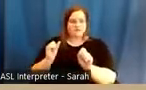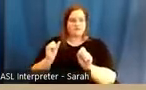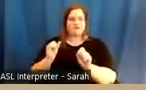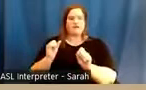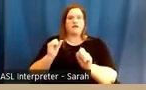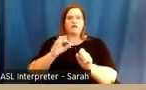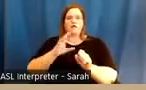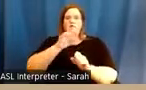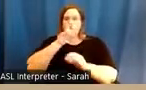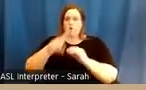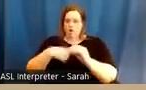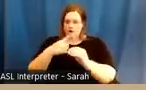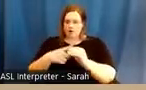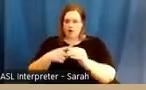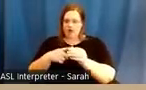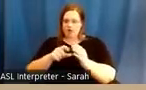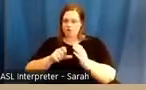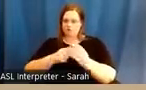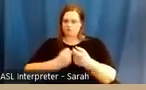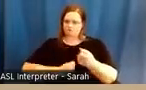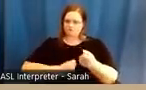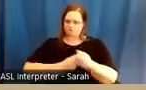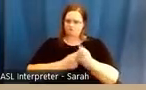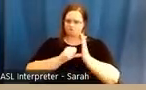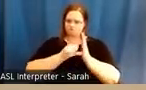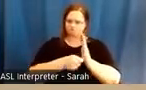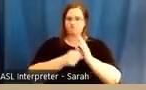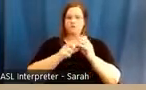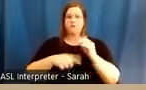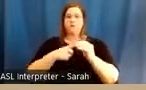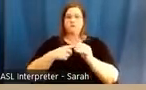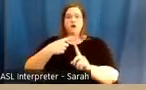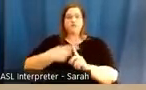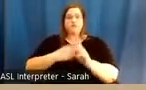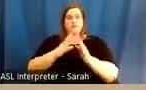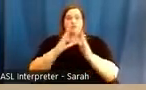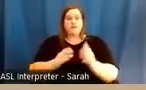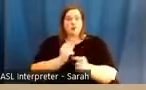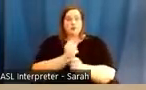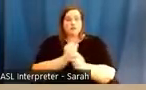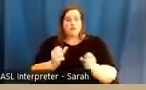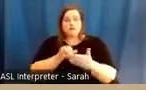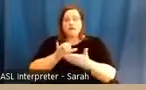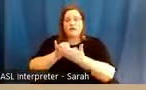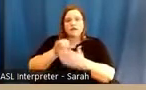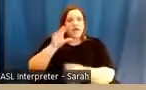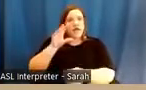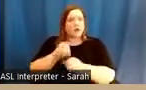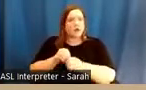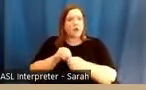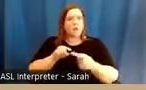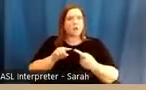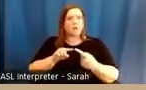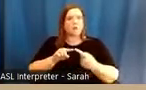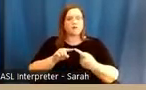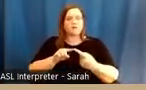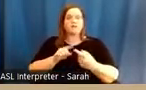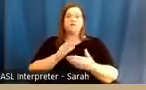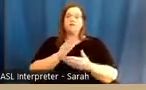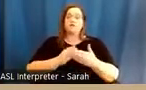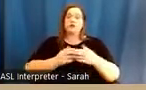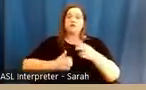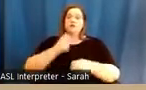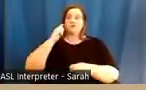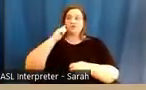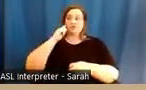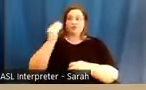about enforcement of rental housing safety. And I think that includes some of the issues we just heard